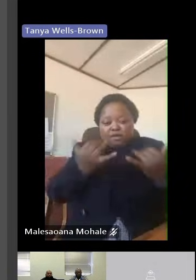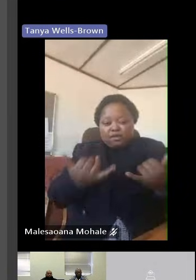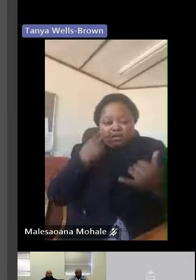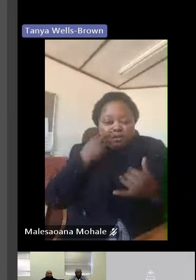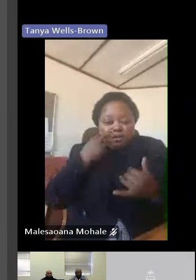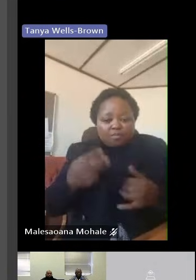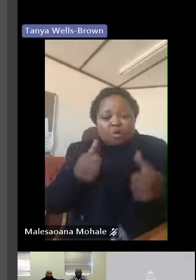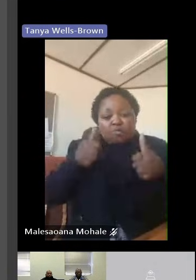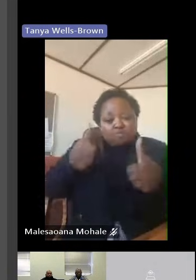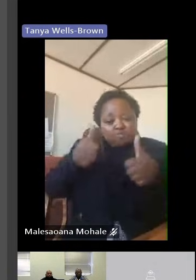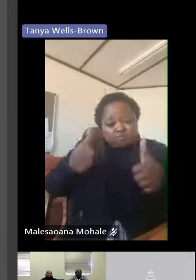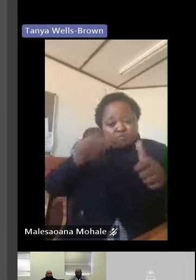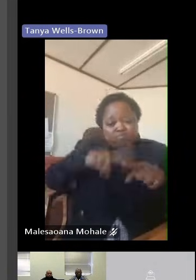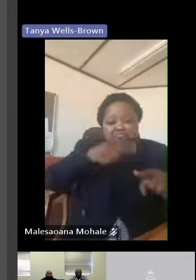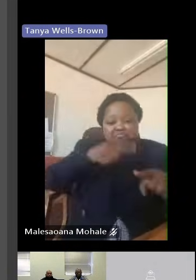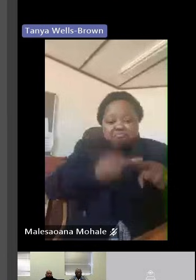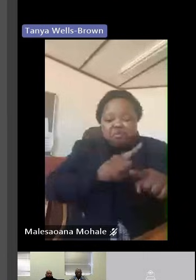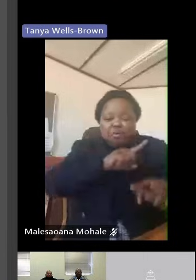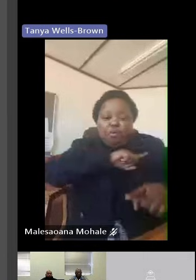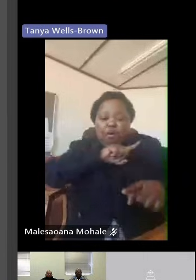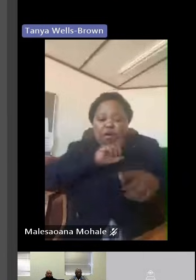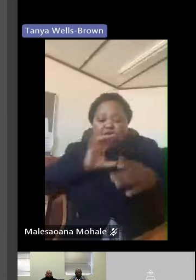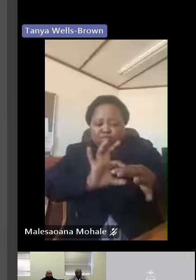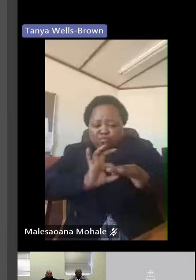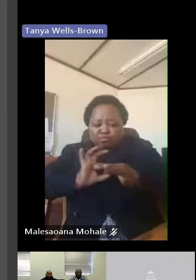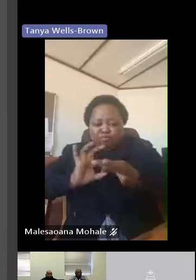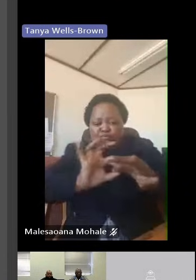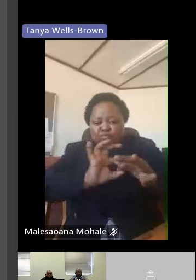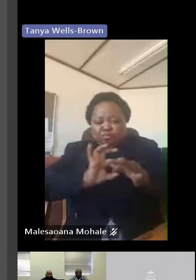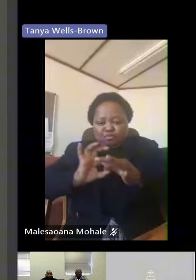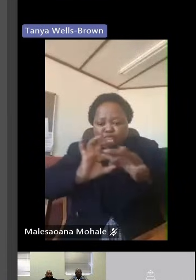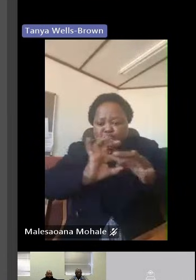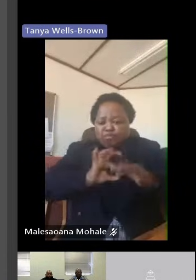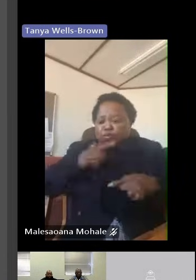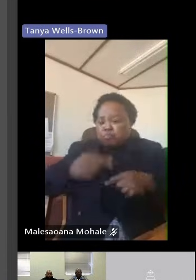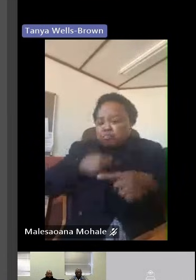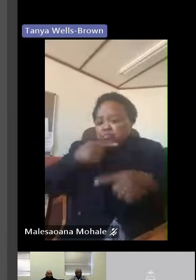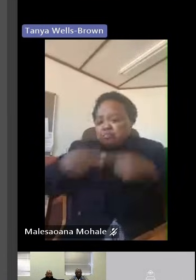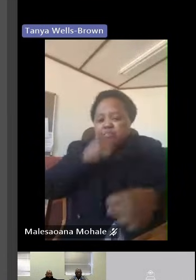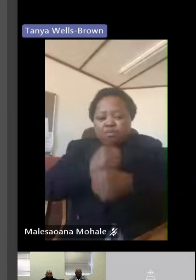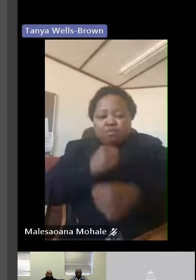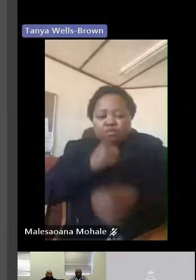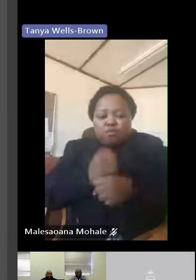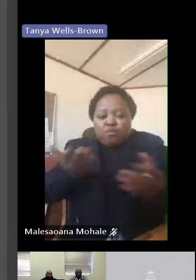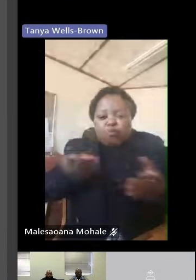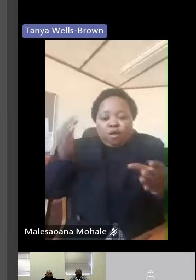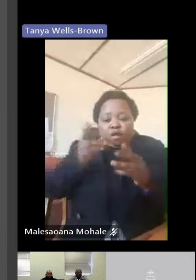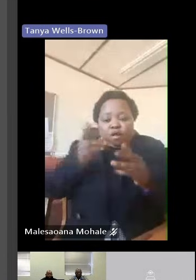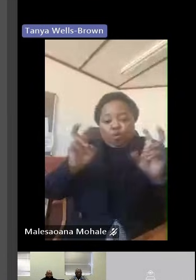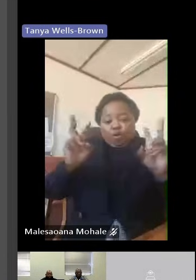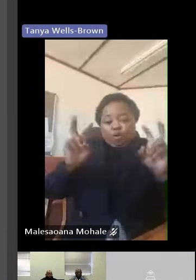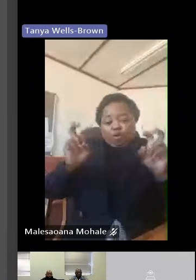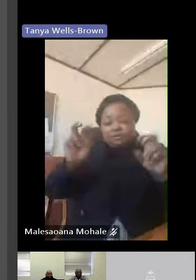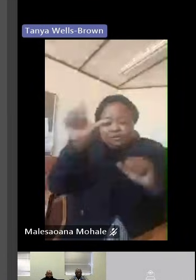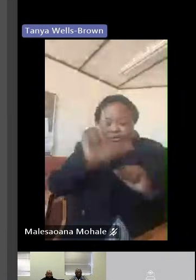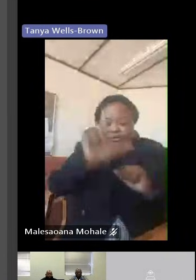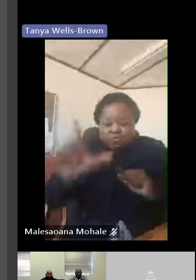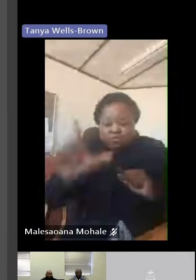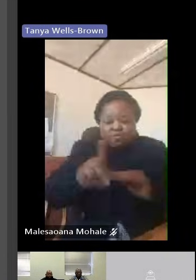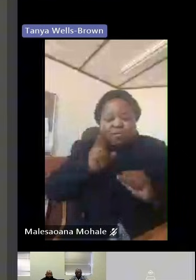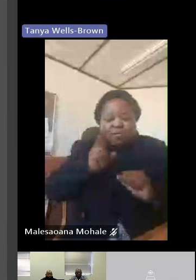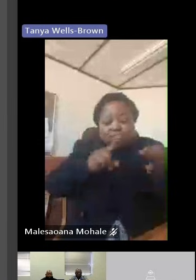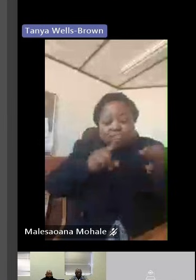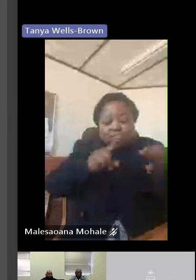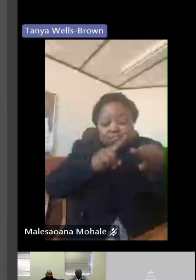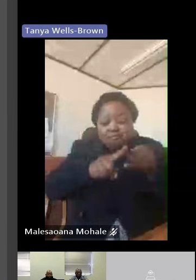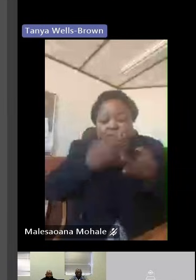examples of where coordination is already working in the context of Lesotho. And then I'm going to propose or introduce